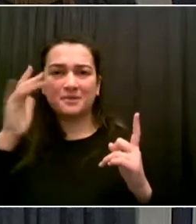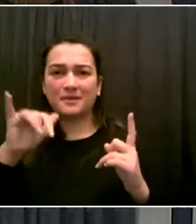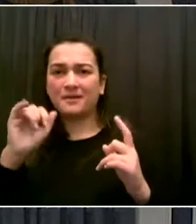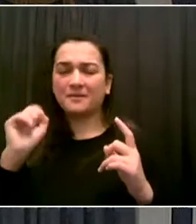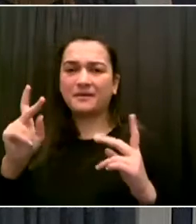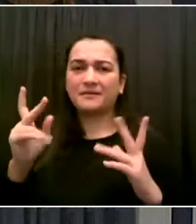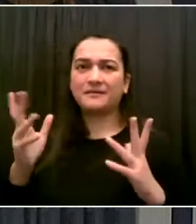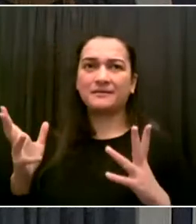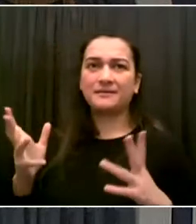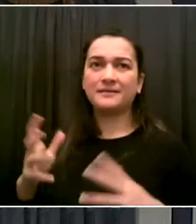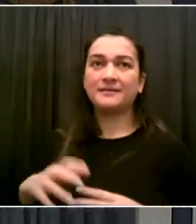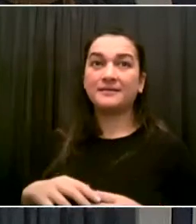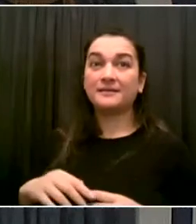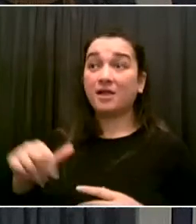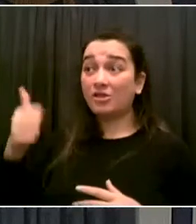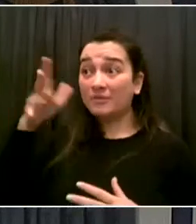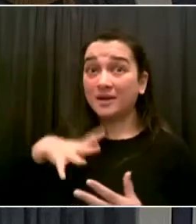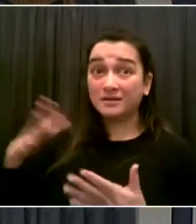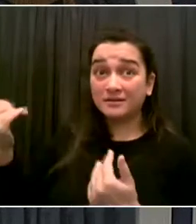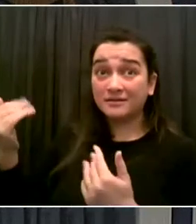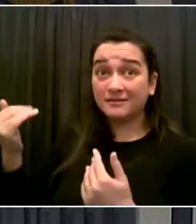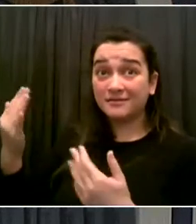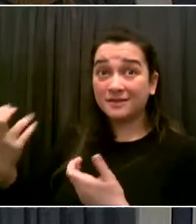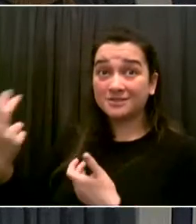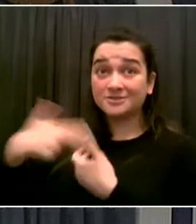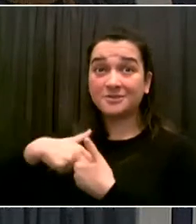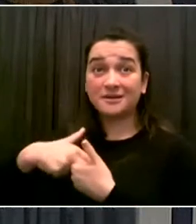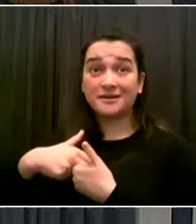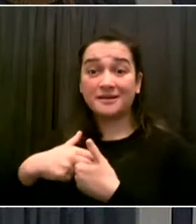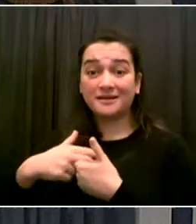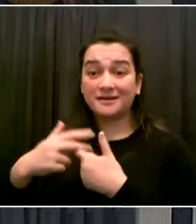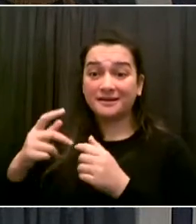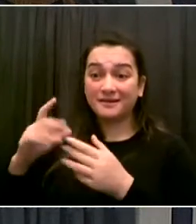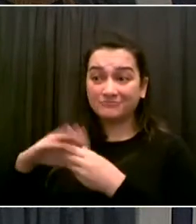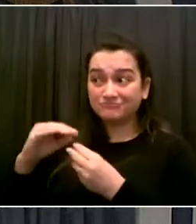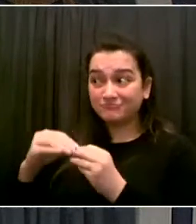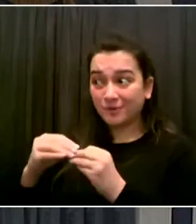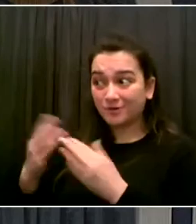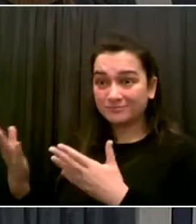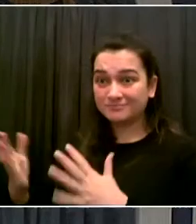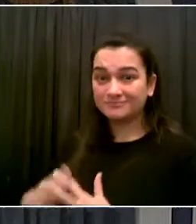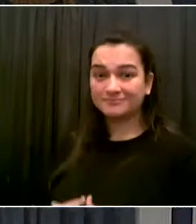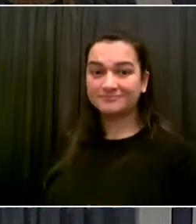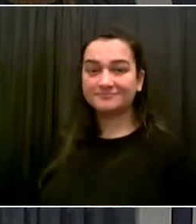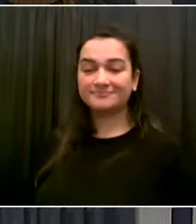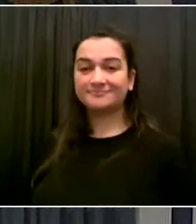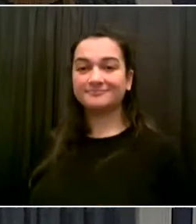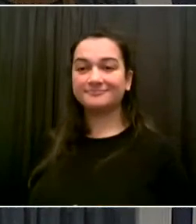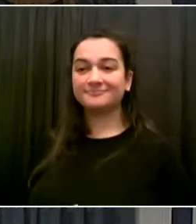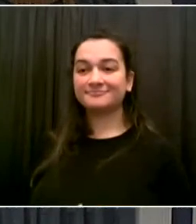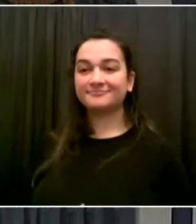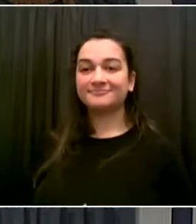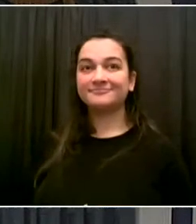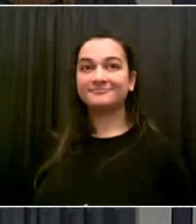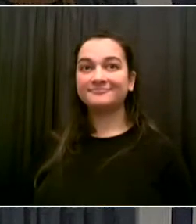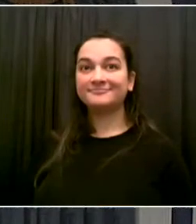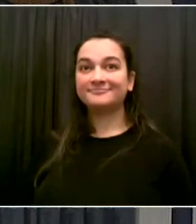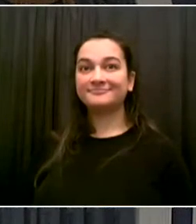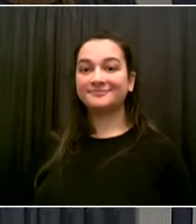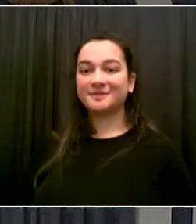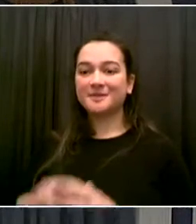to. Yeah, take it back. Chris, go ahead. I was blushing. Hi, thank you, Mayor. Thank you,